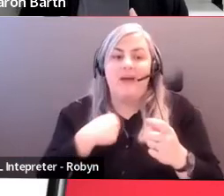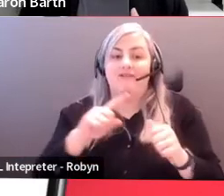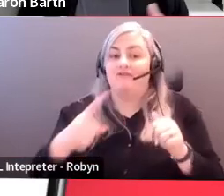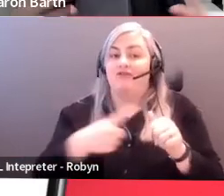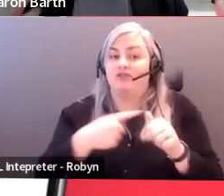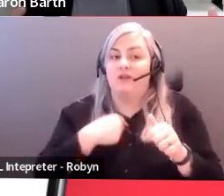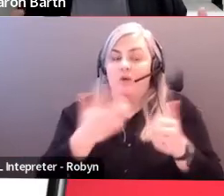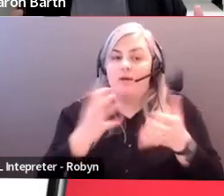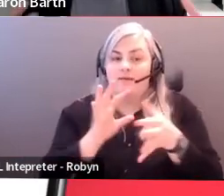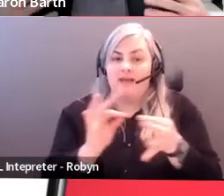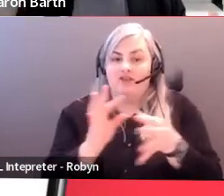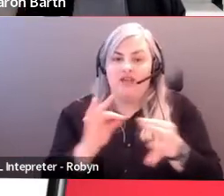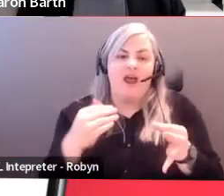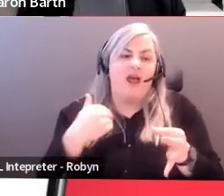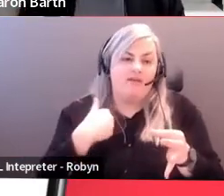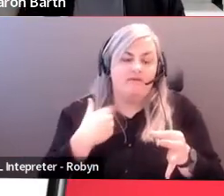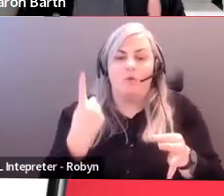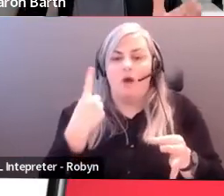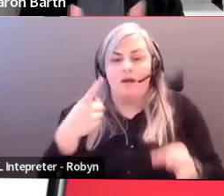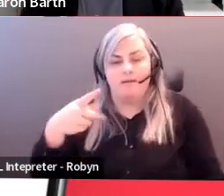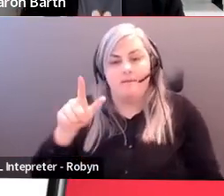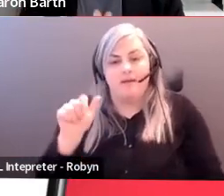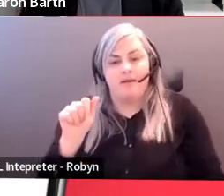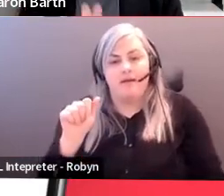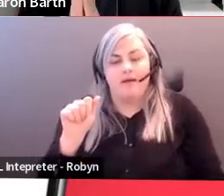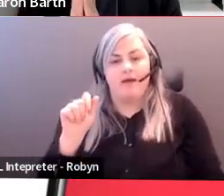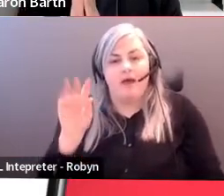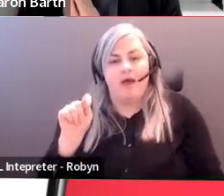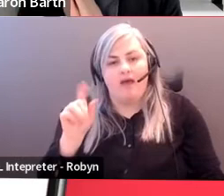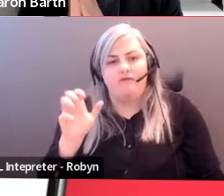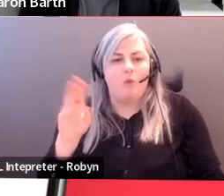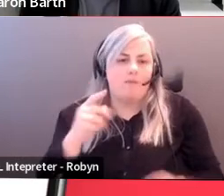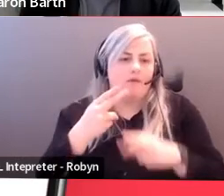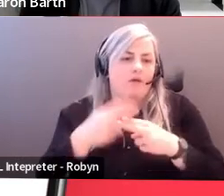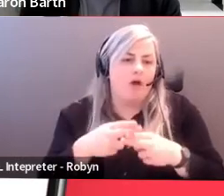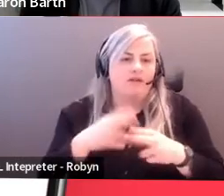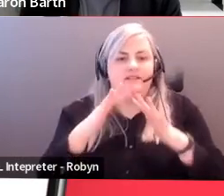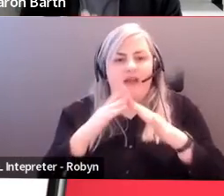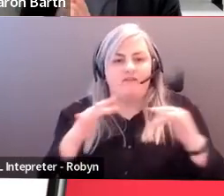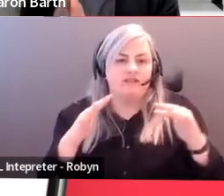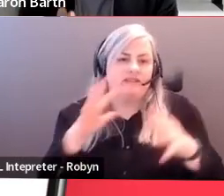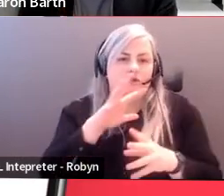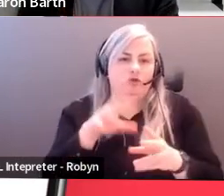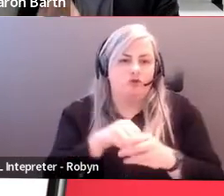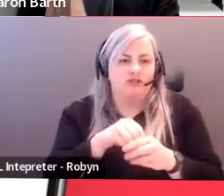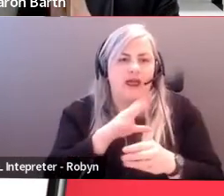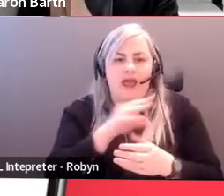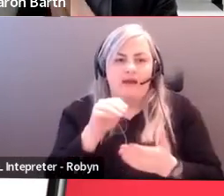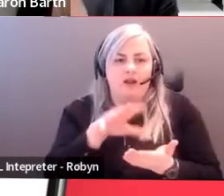have a platform called Diversity, Equity, and Inclusion Learning Snippets. So these